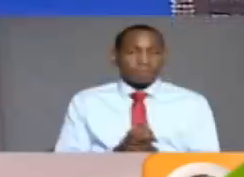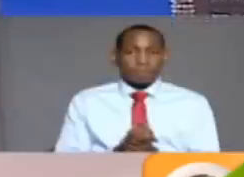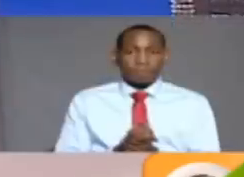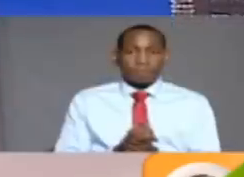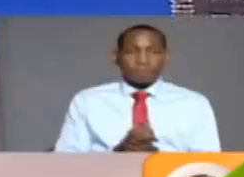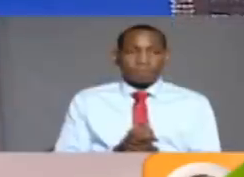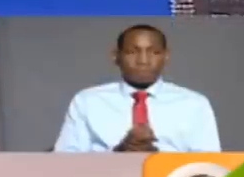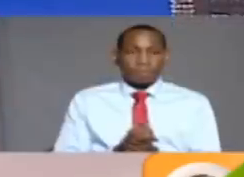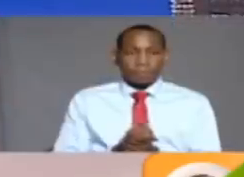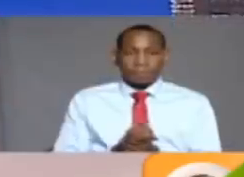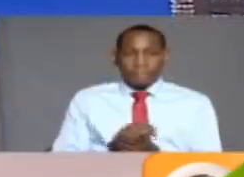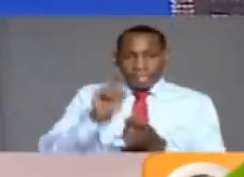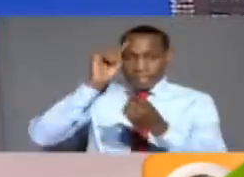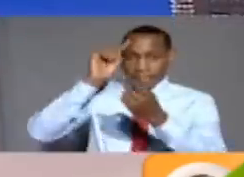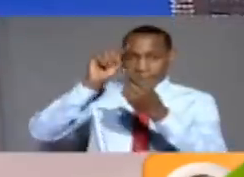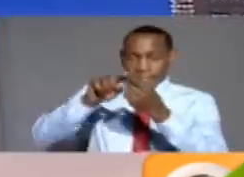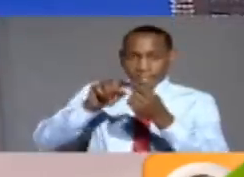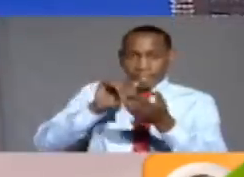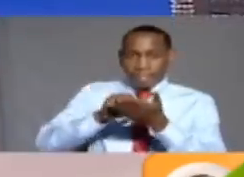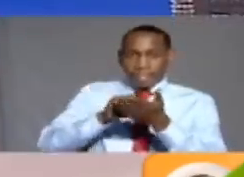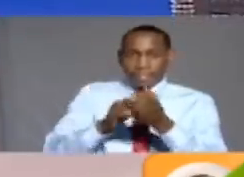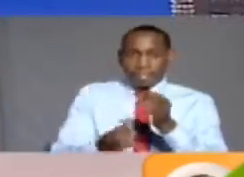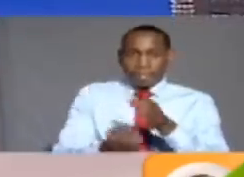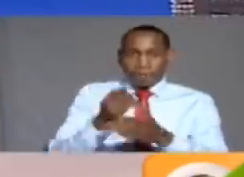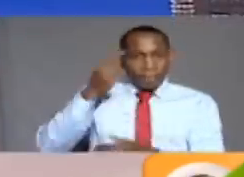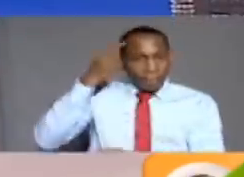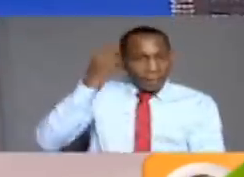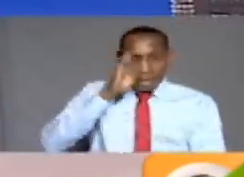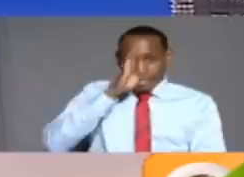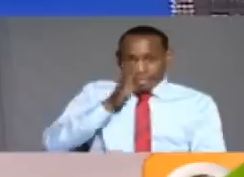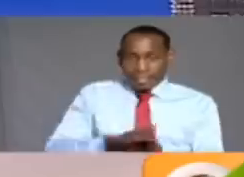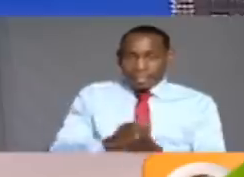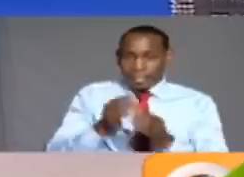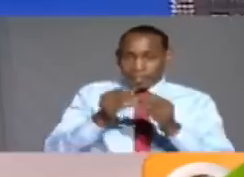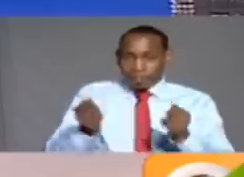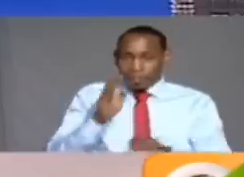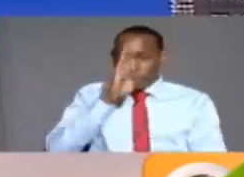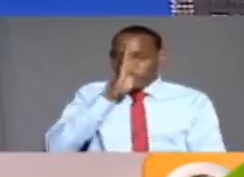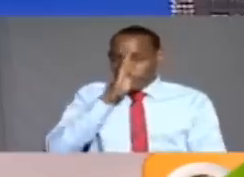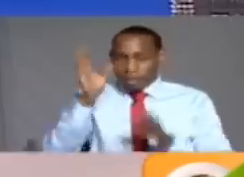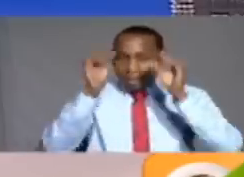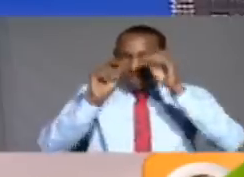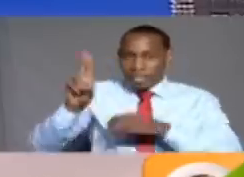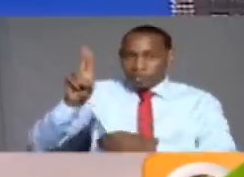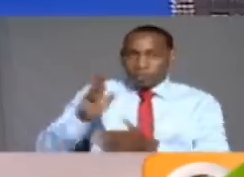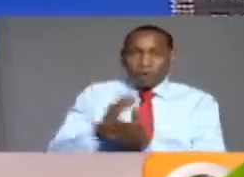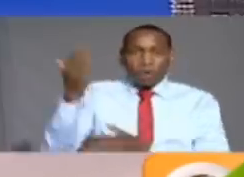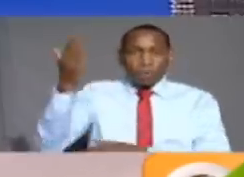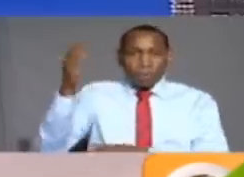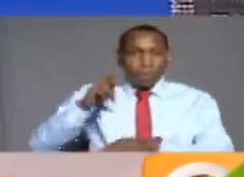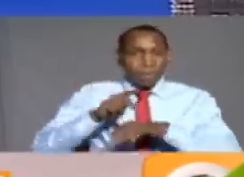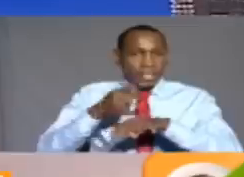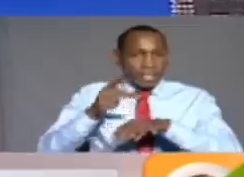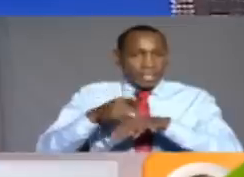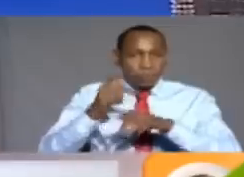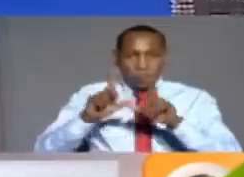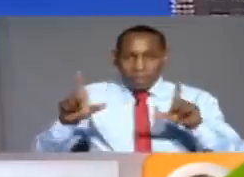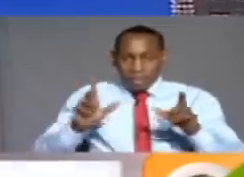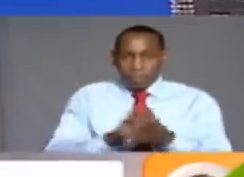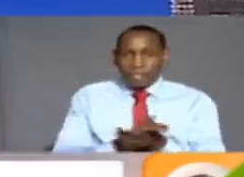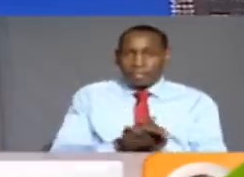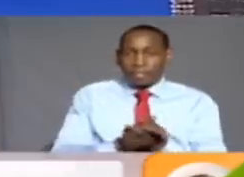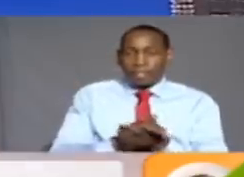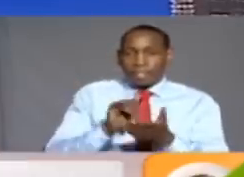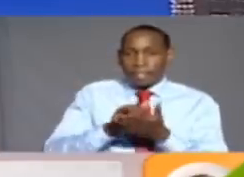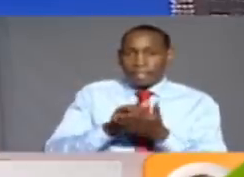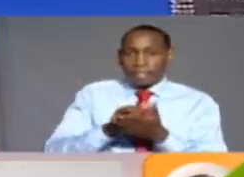For the unnamed targets, the day constituted Black Sunday. To clear all doubt, President Uhuru Kenyatta spoke in his mother tongue. The obvious target being